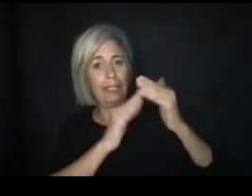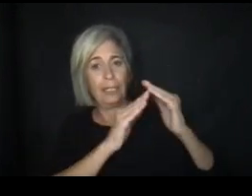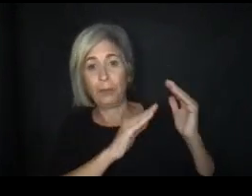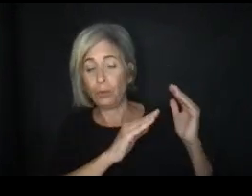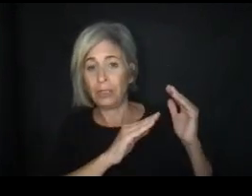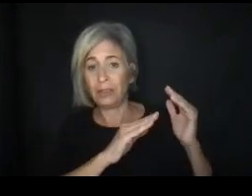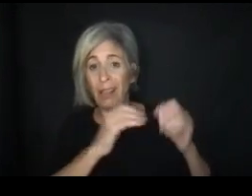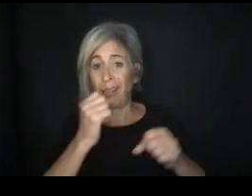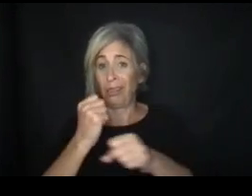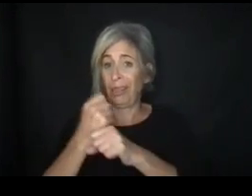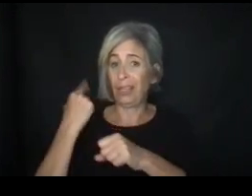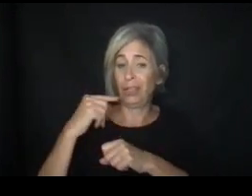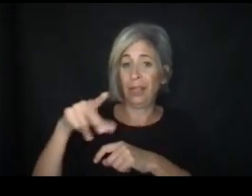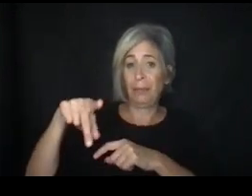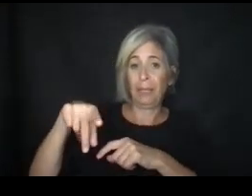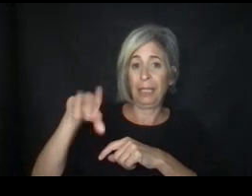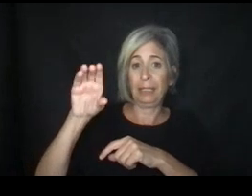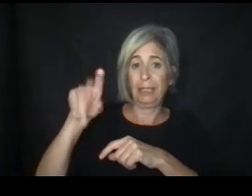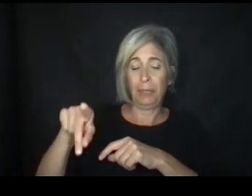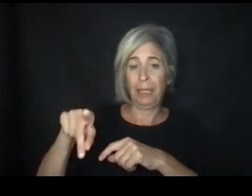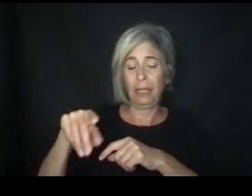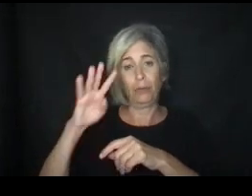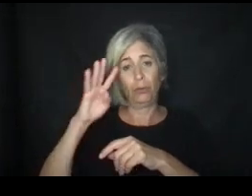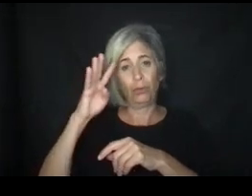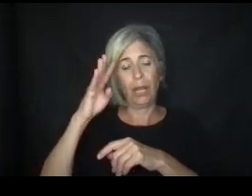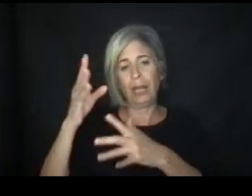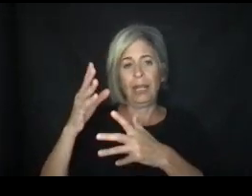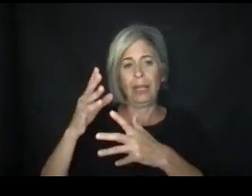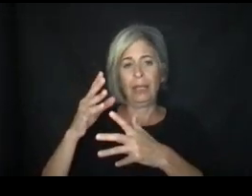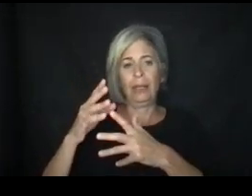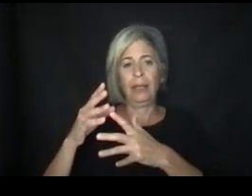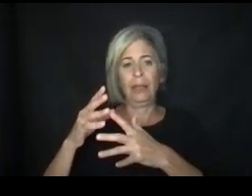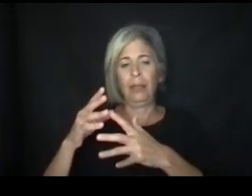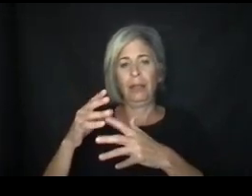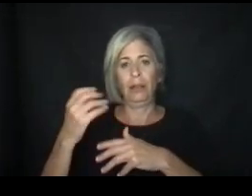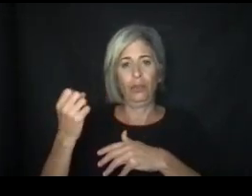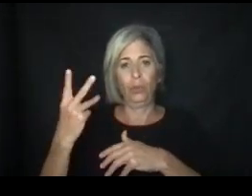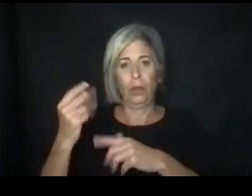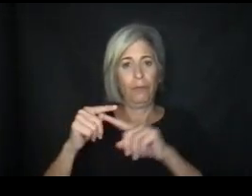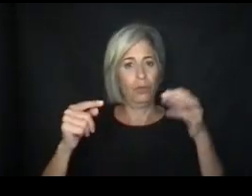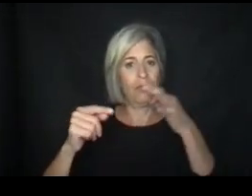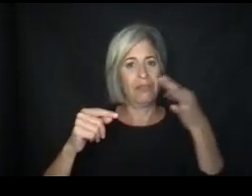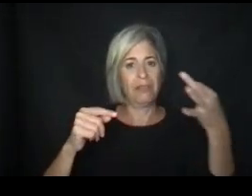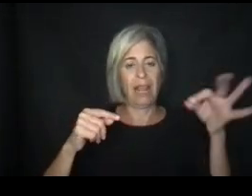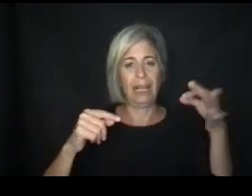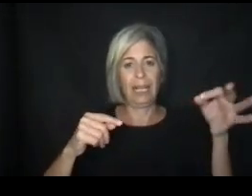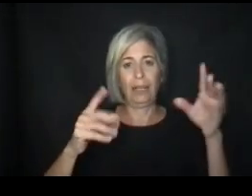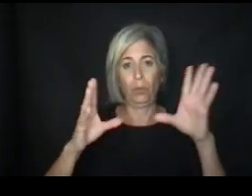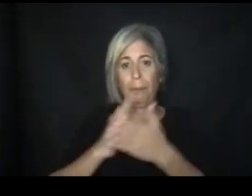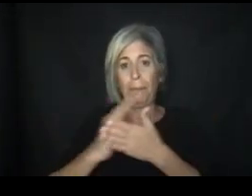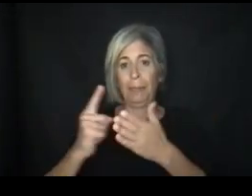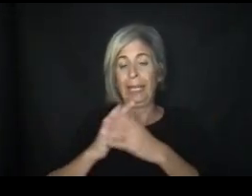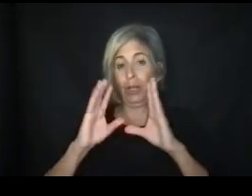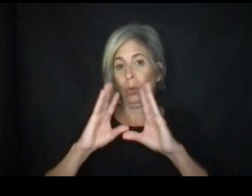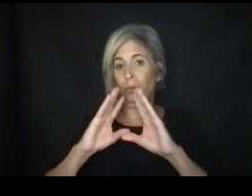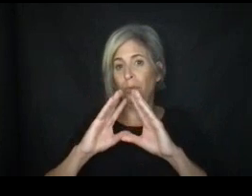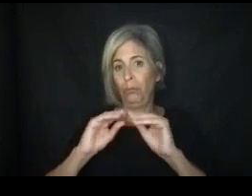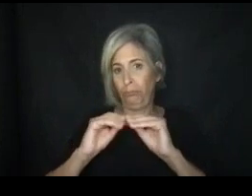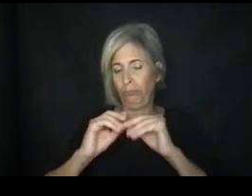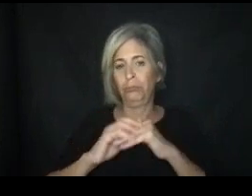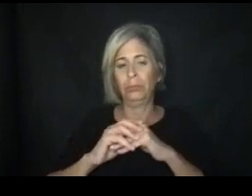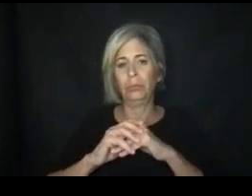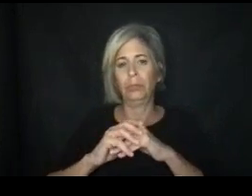the last year, TCC has created a mentorship program for children ages 12 to 19. We meet weekly. TCC